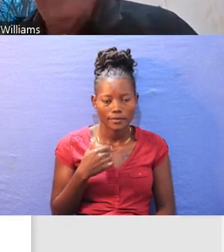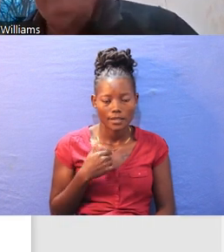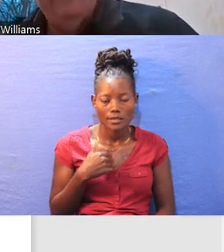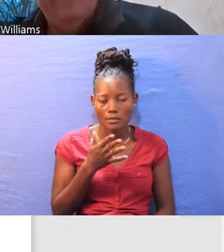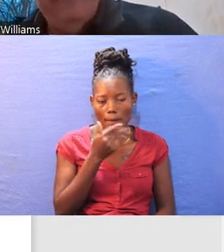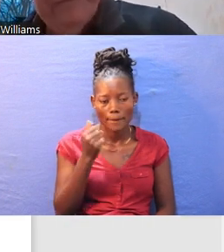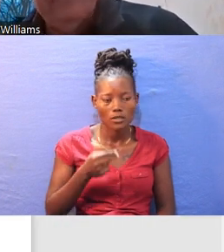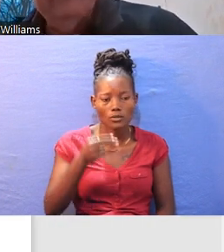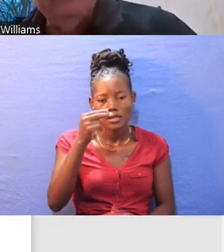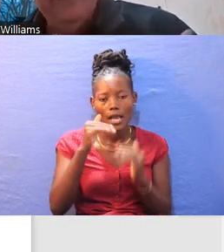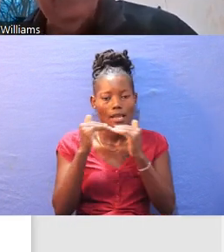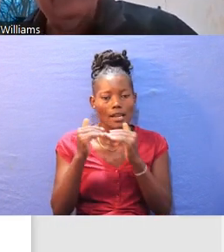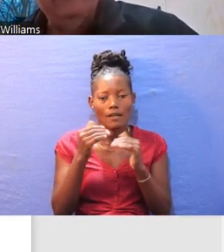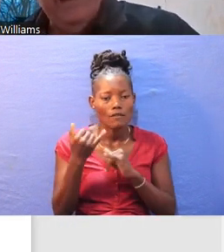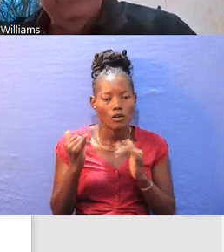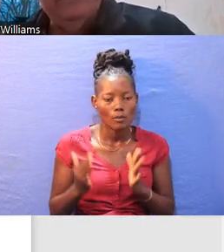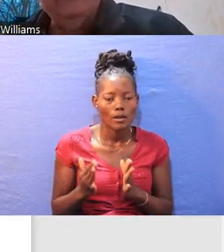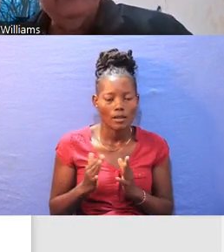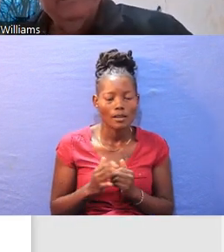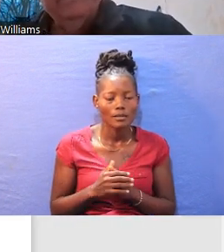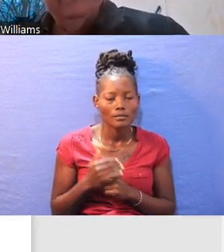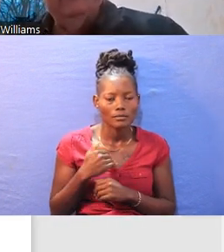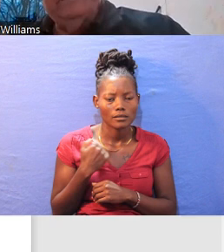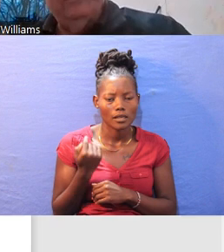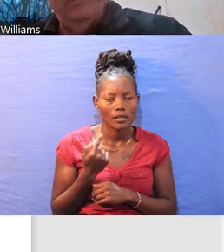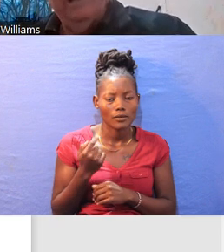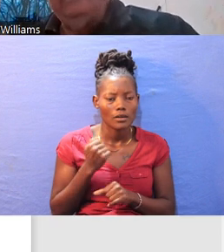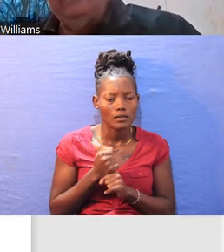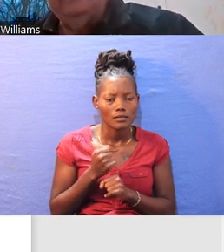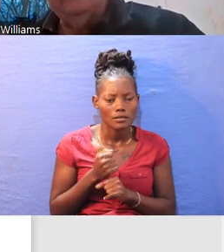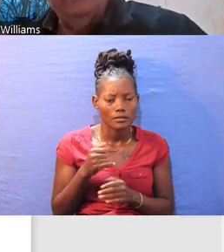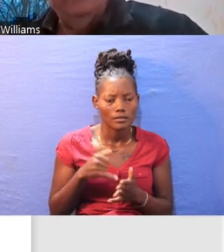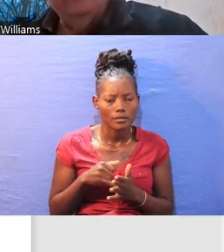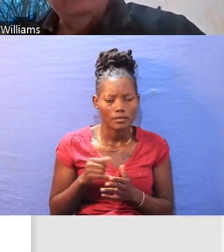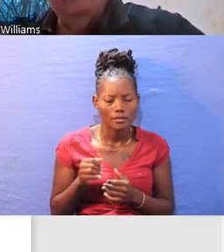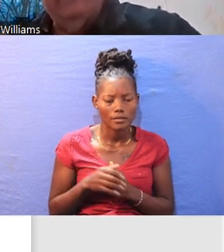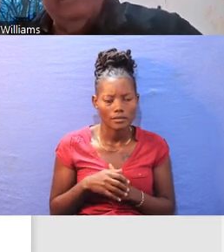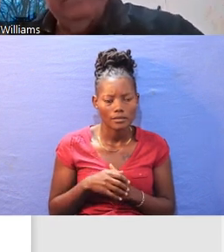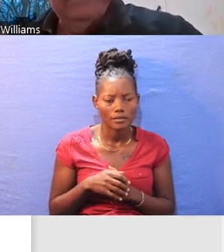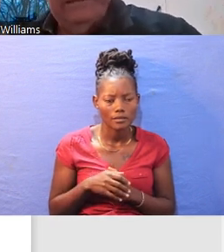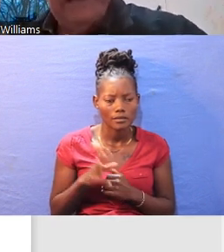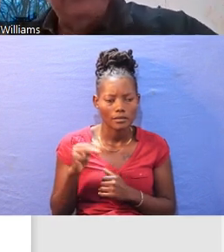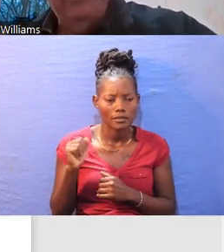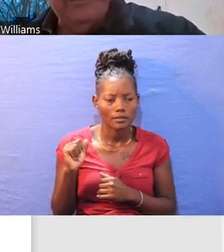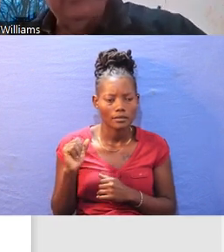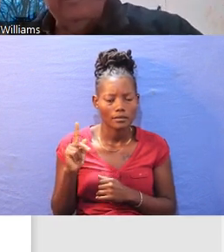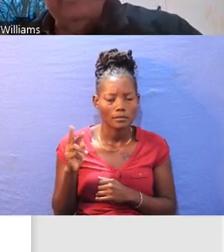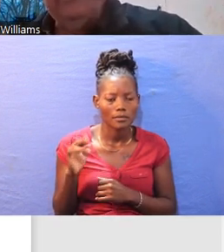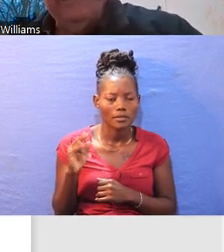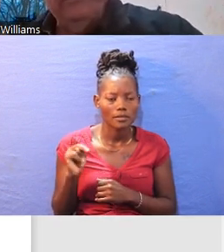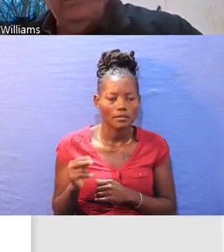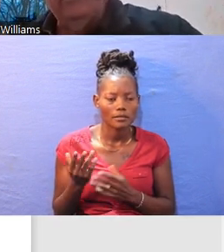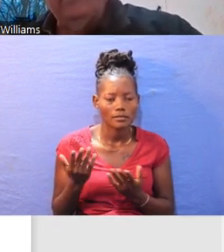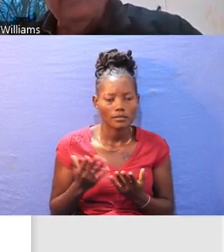3 is probably my favorite with higher level athletes. And kind of what I did at my latter part of my career